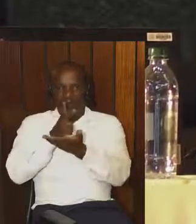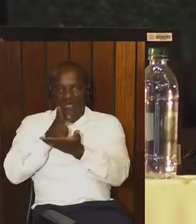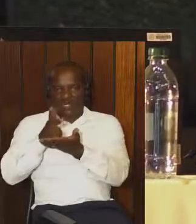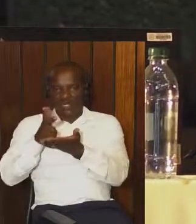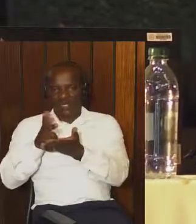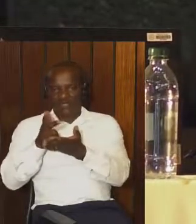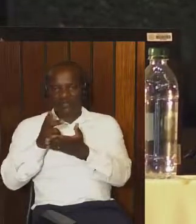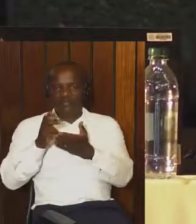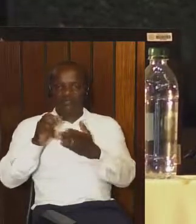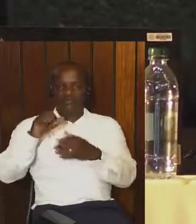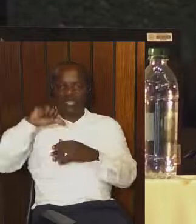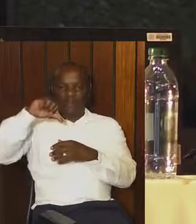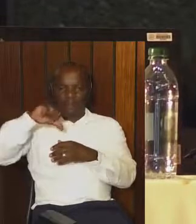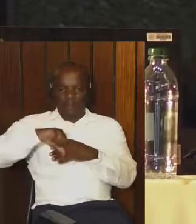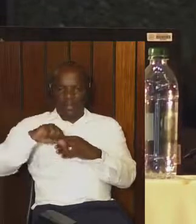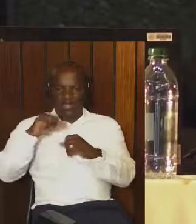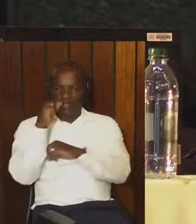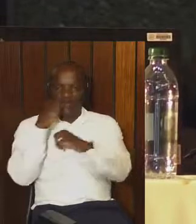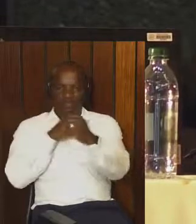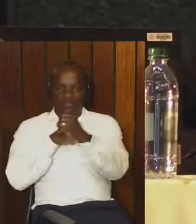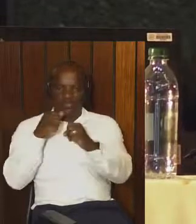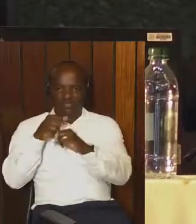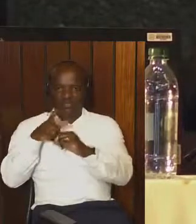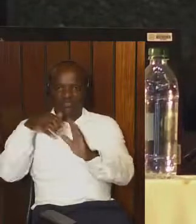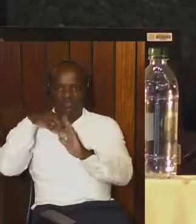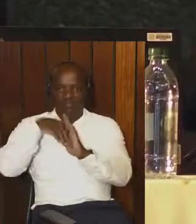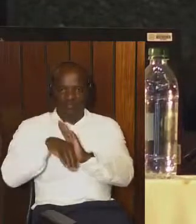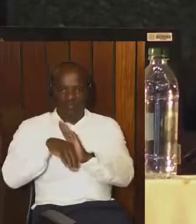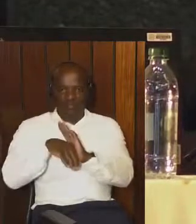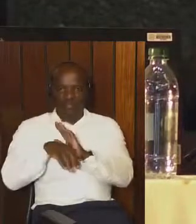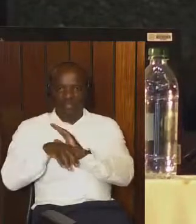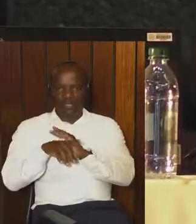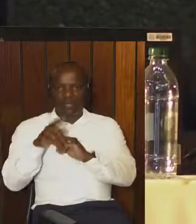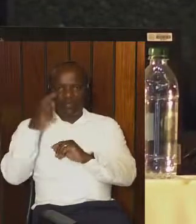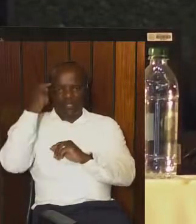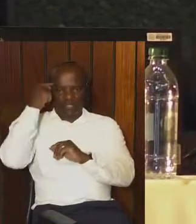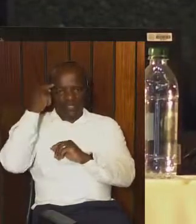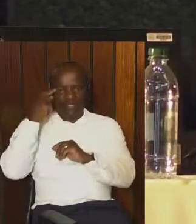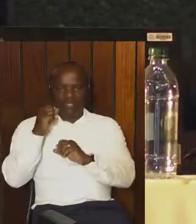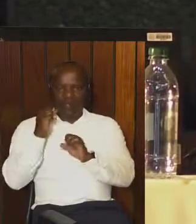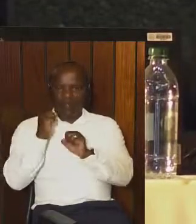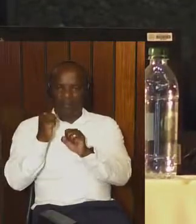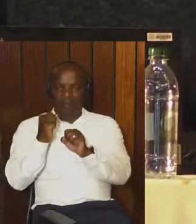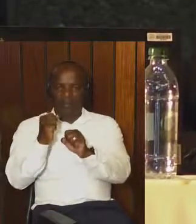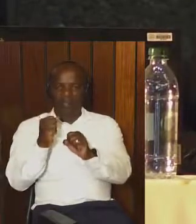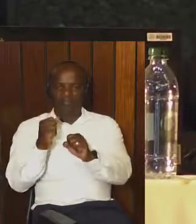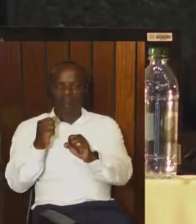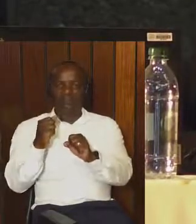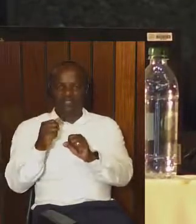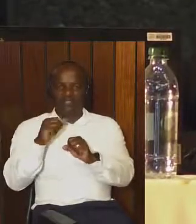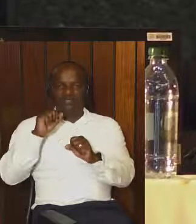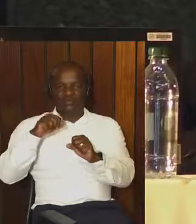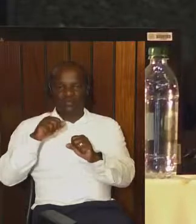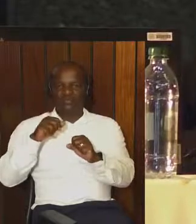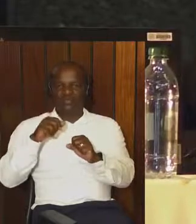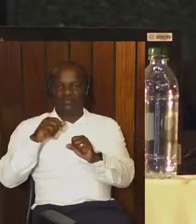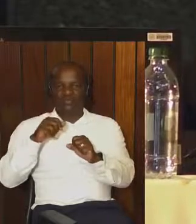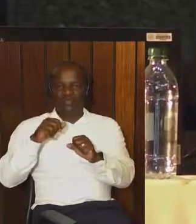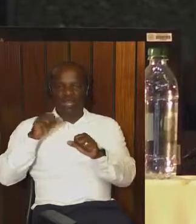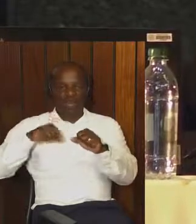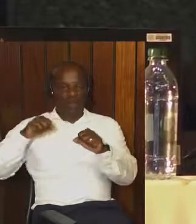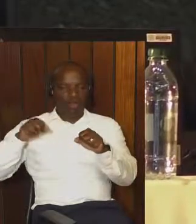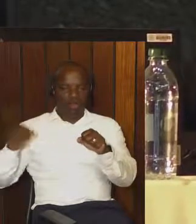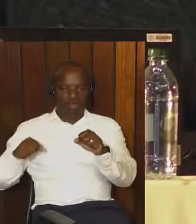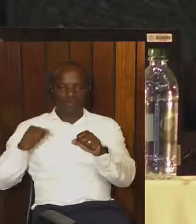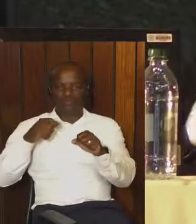it is in bad shape. They thought it's a permanent one. You are correct, it has been long. So what we are trying to do